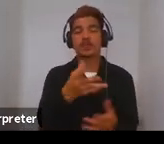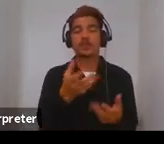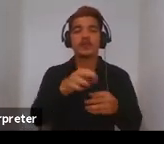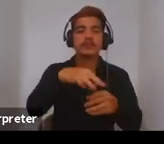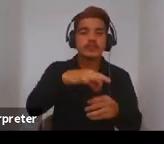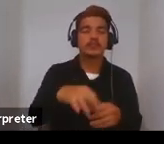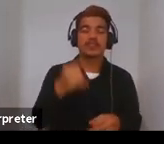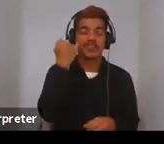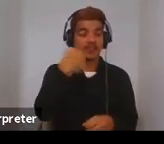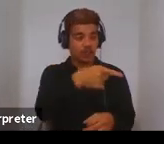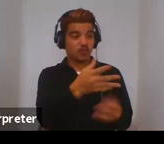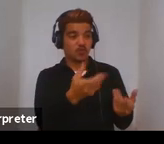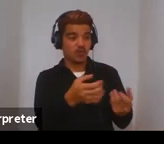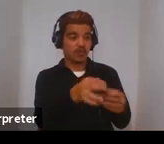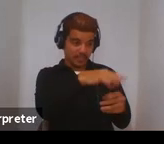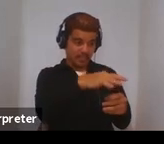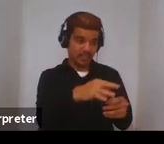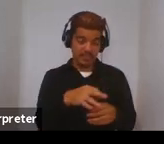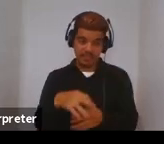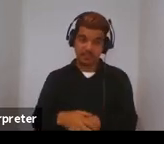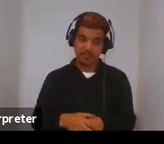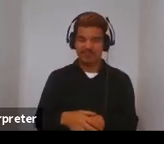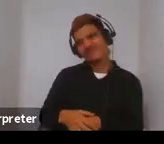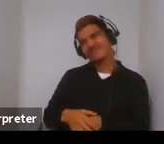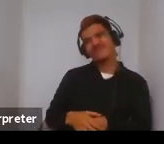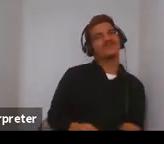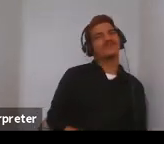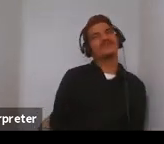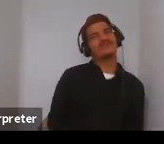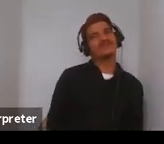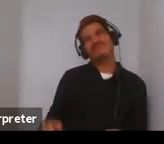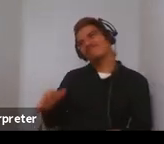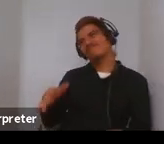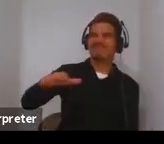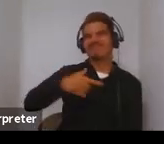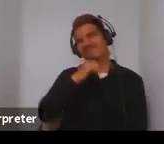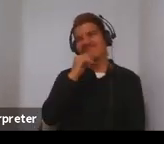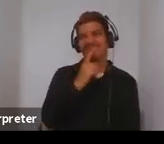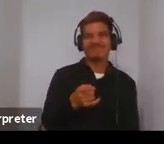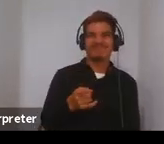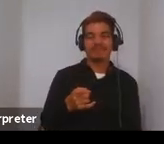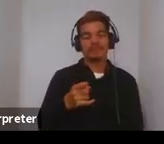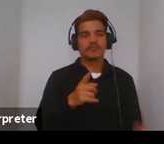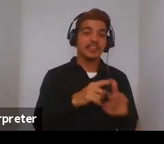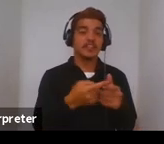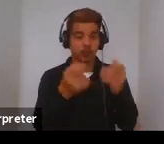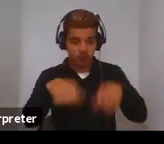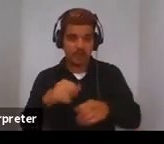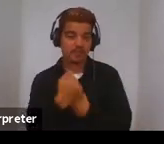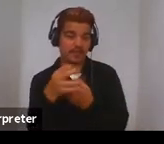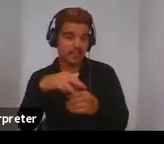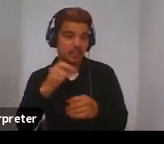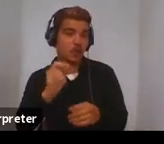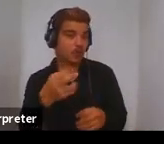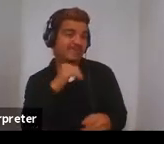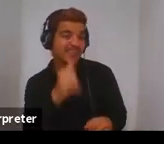you say, hey, would you like a cup of tea? And they're like, I'm not really sure. Then you could make them a cup of tea or